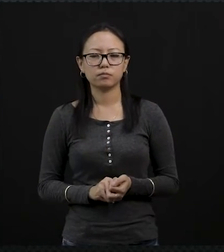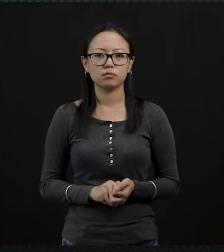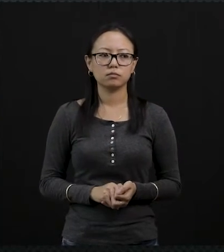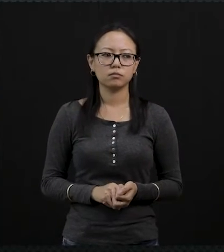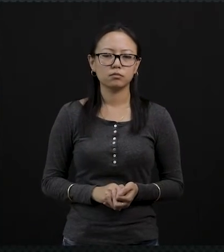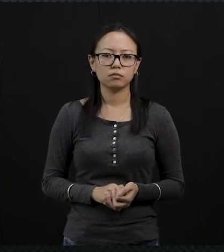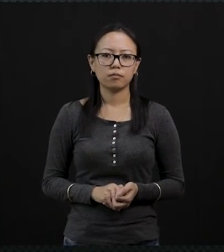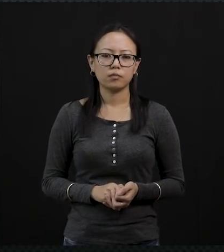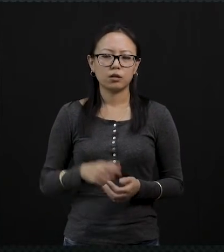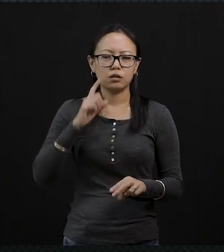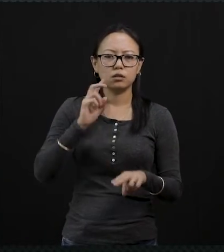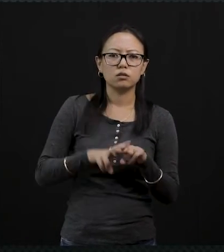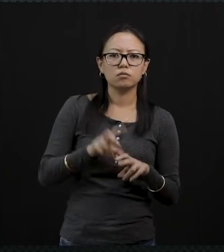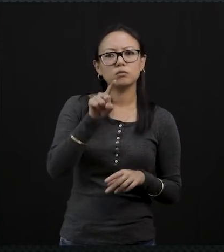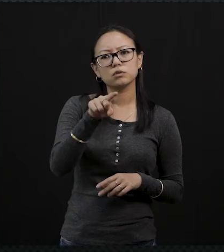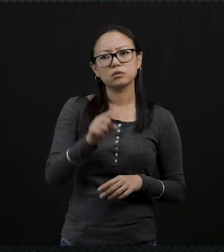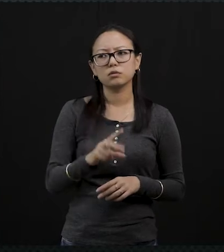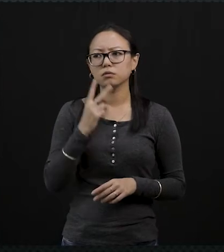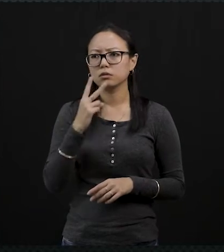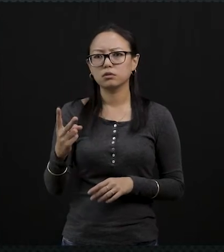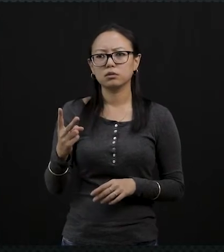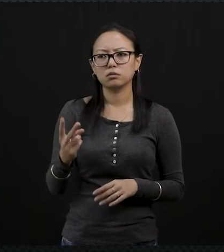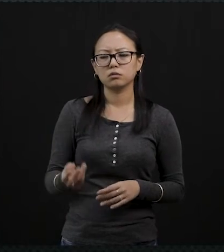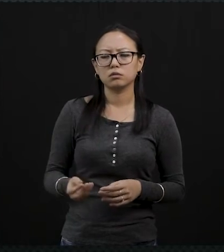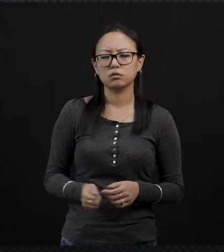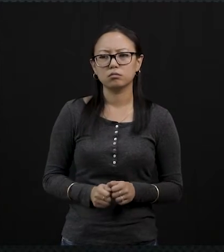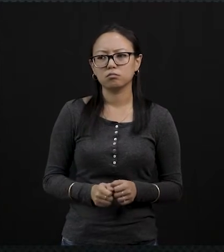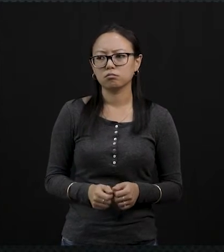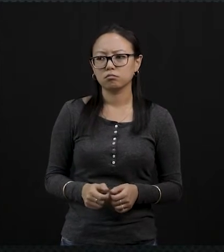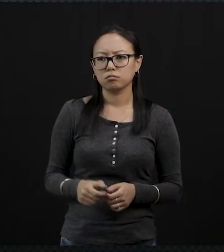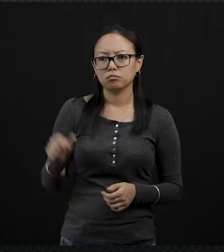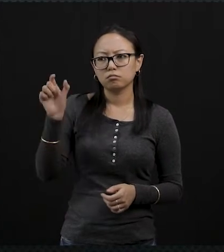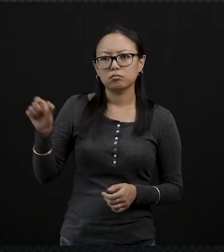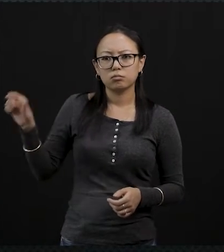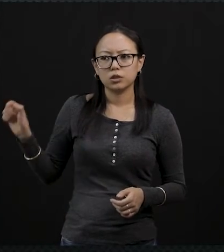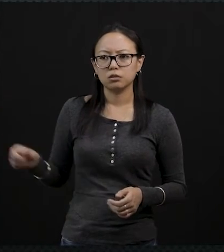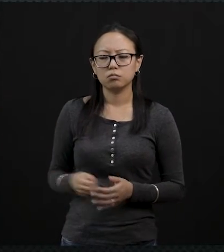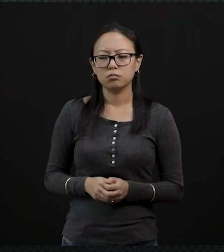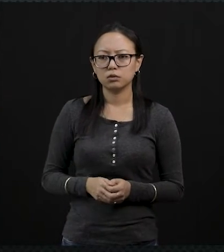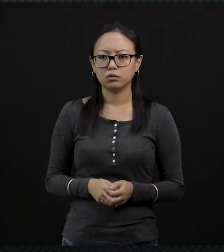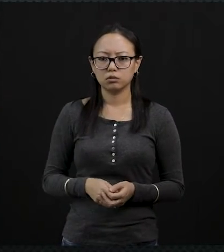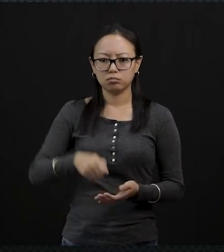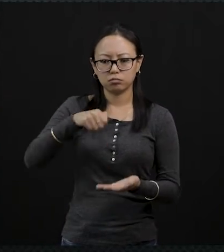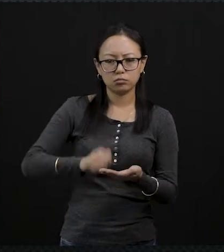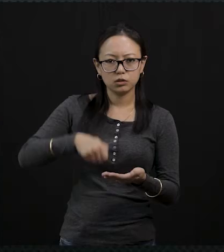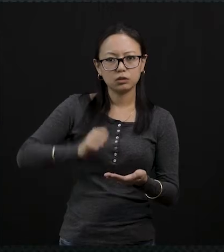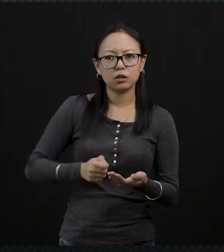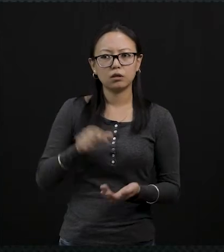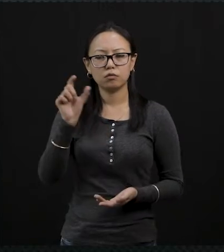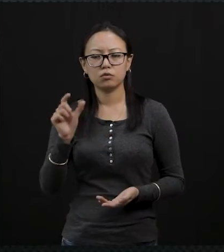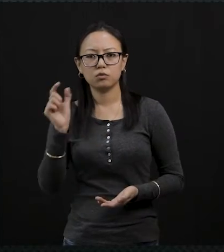cutting, if you are cutting vegetables or fruits with this knife, and they are not concentrating on what they are